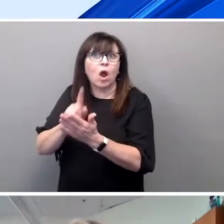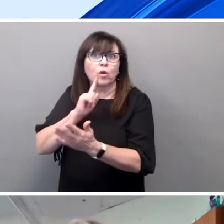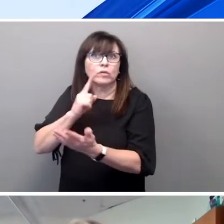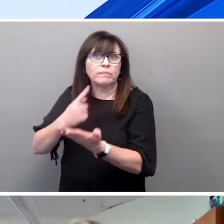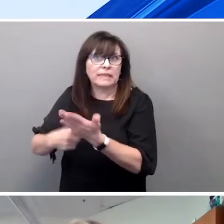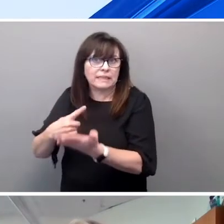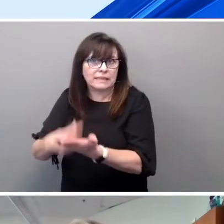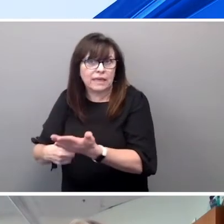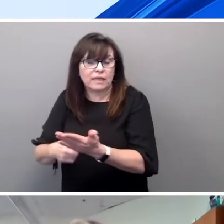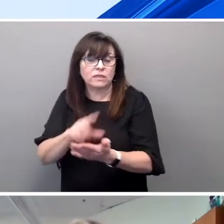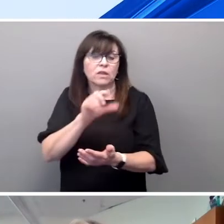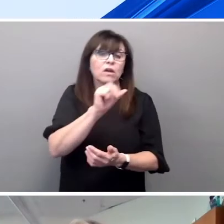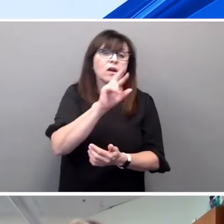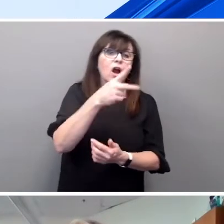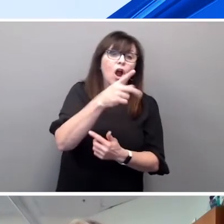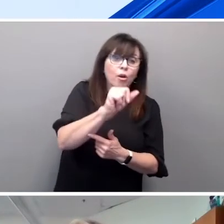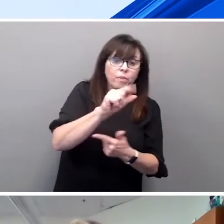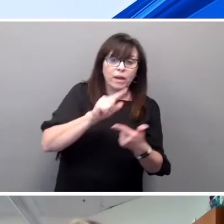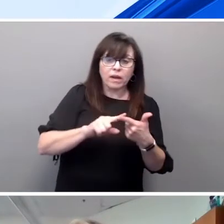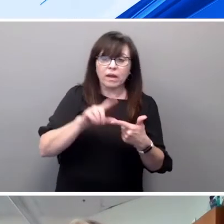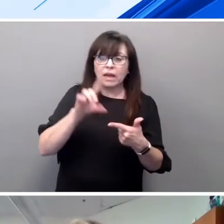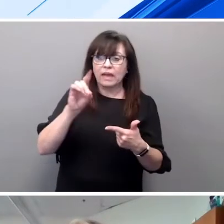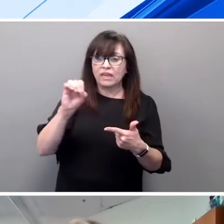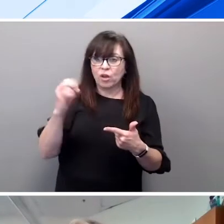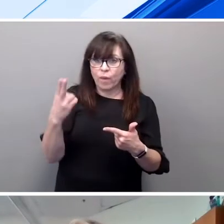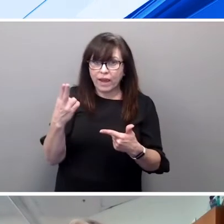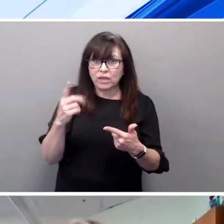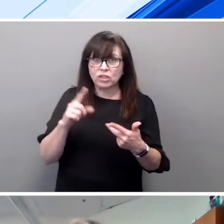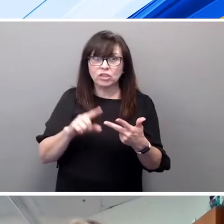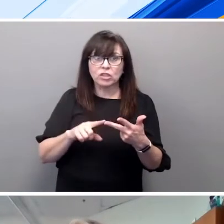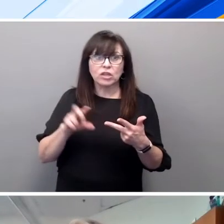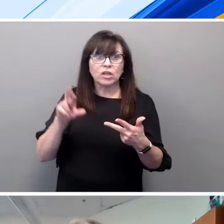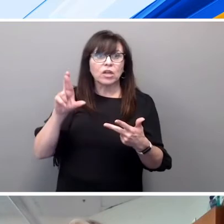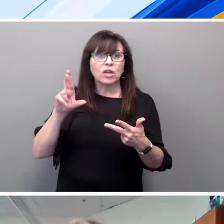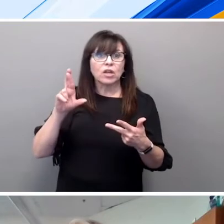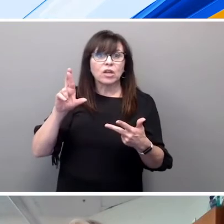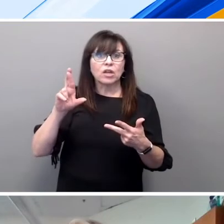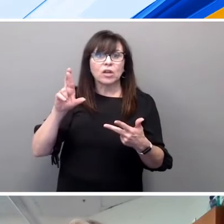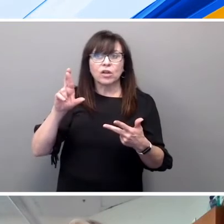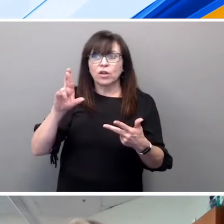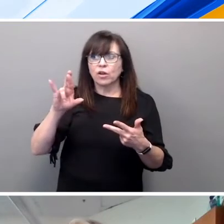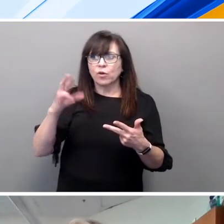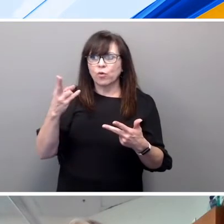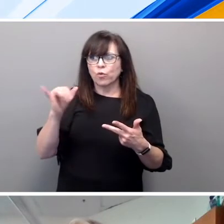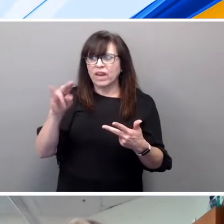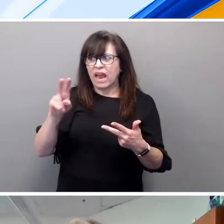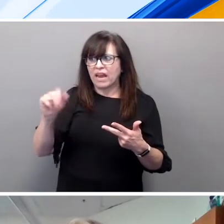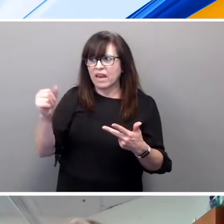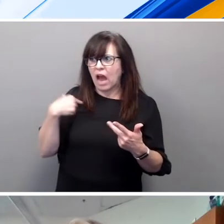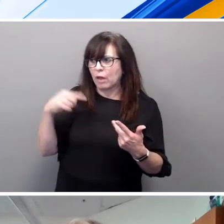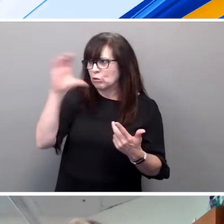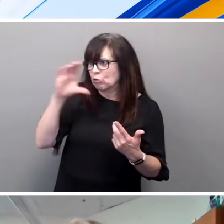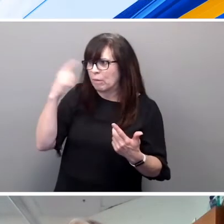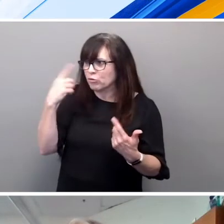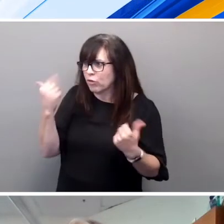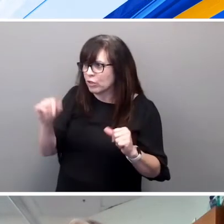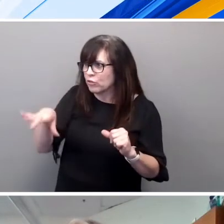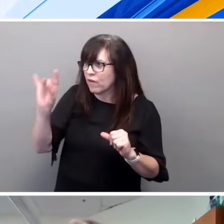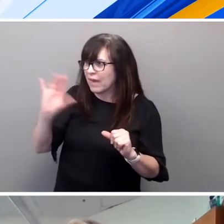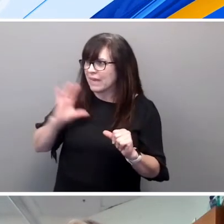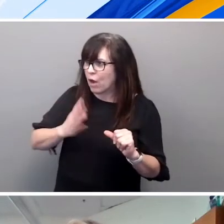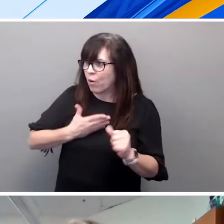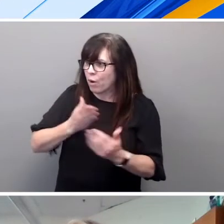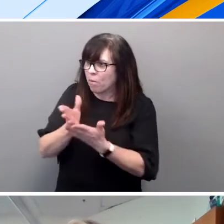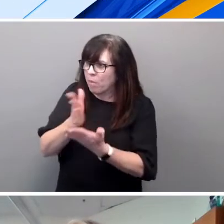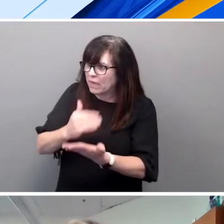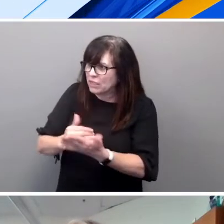and DOH goes, and Brianna, I'm scrambling to find our budget presentation slide, but I think I can